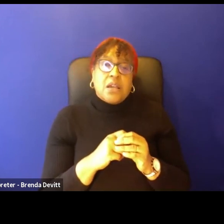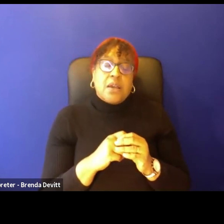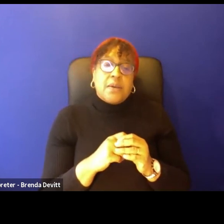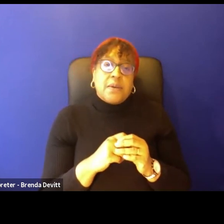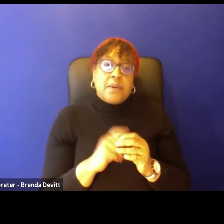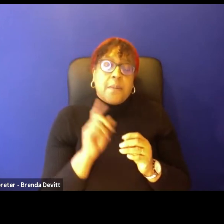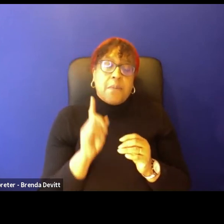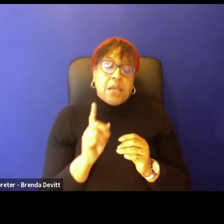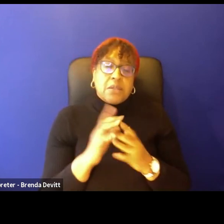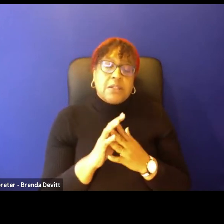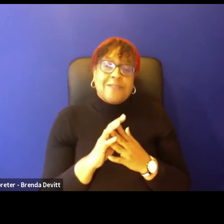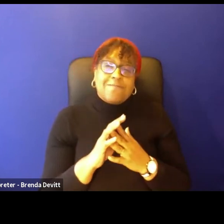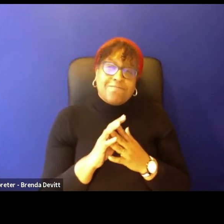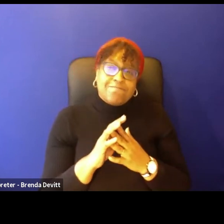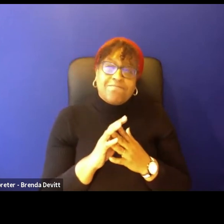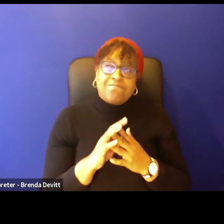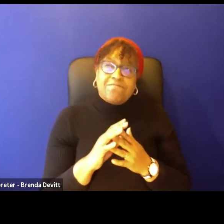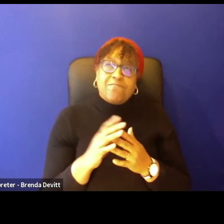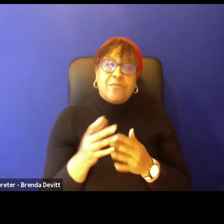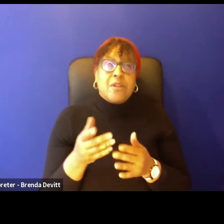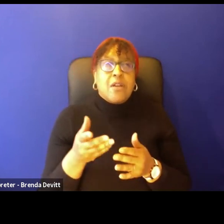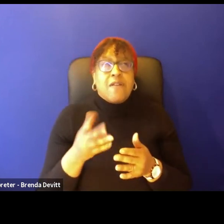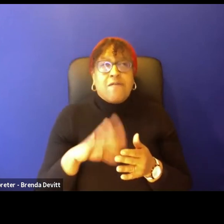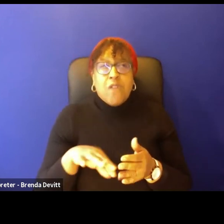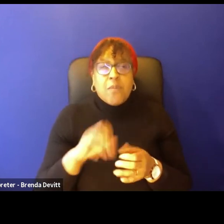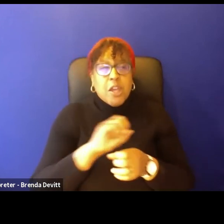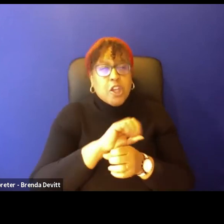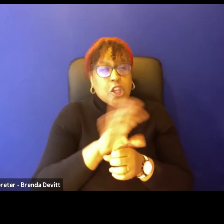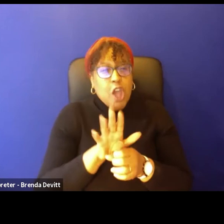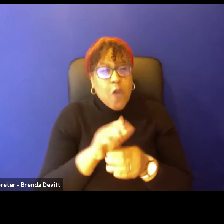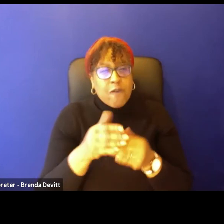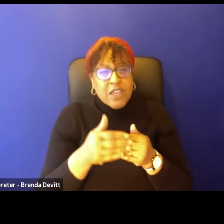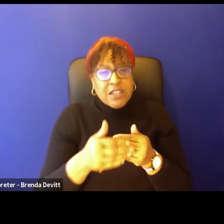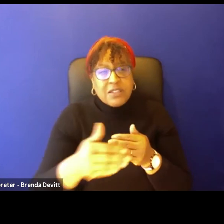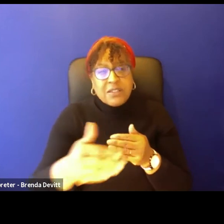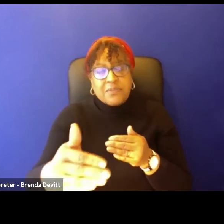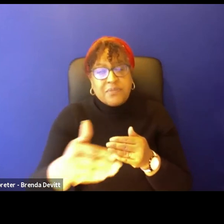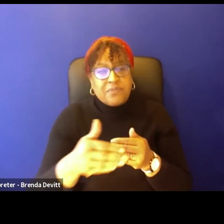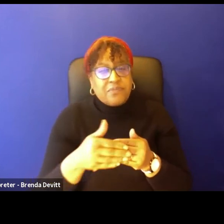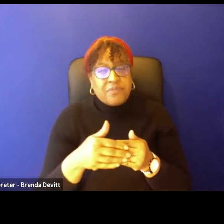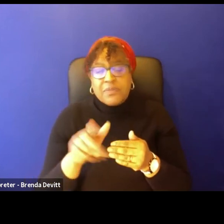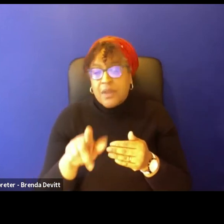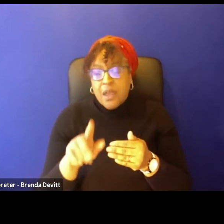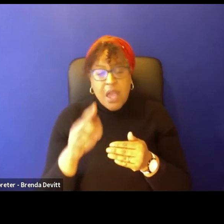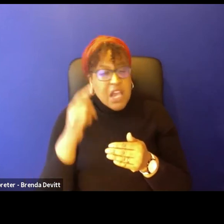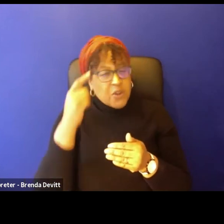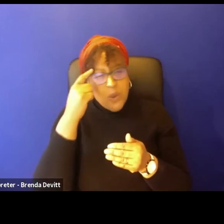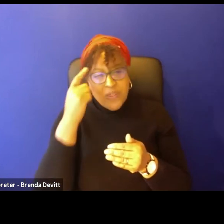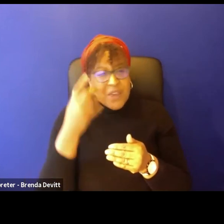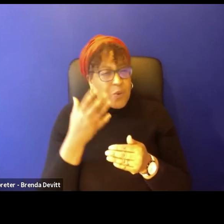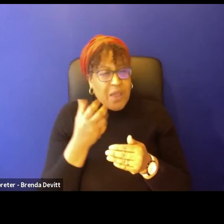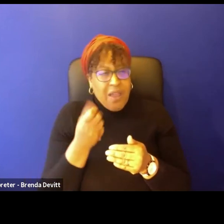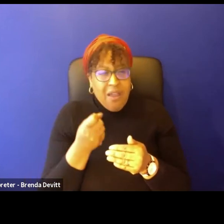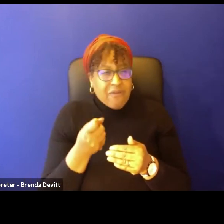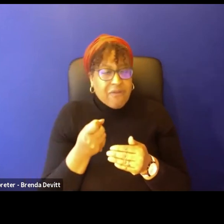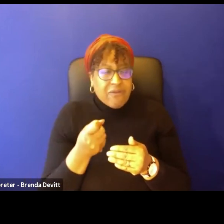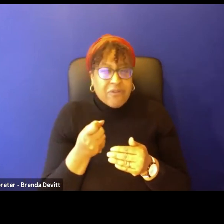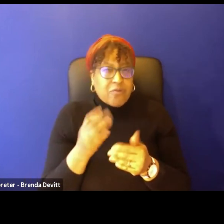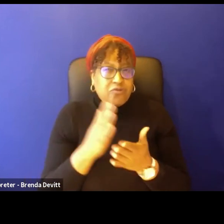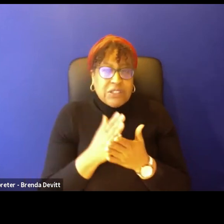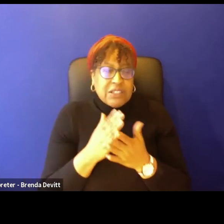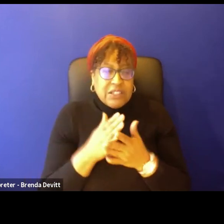probably since COVID got any specific facts, additional specific facts around the mental